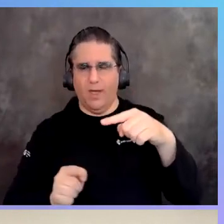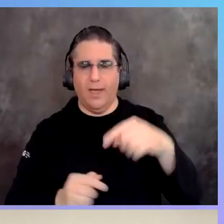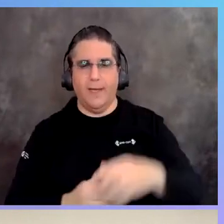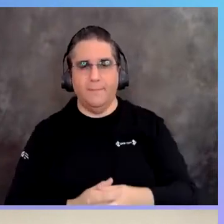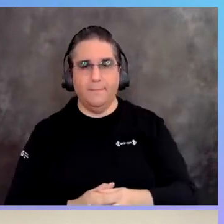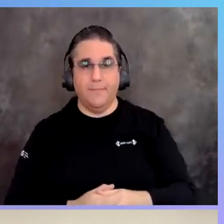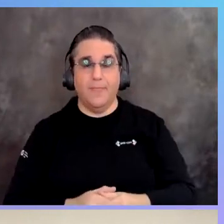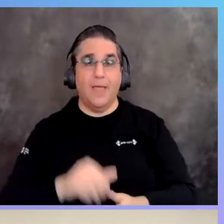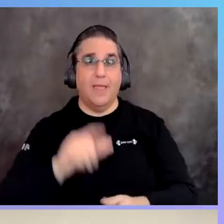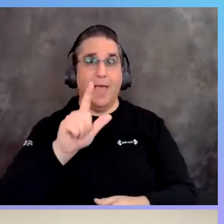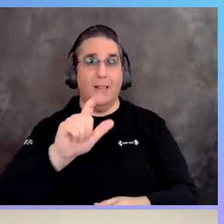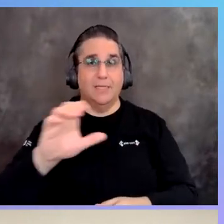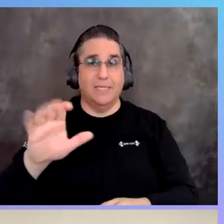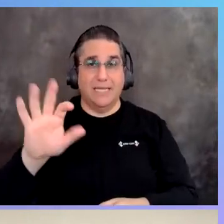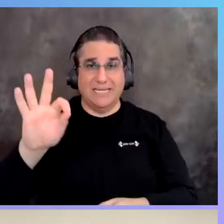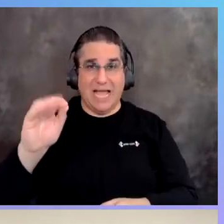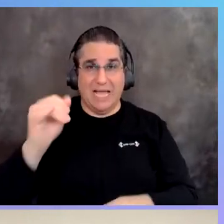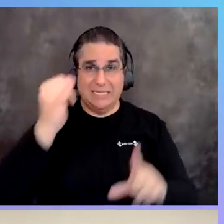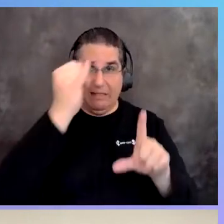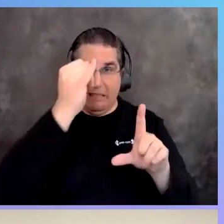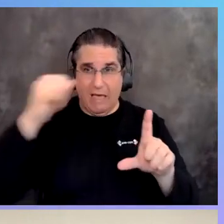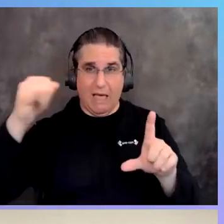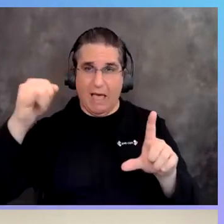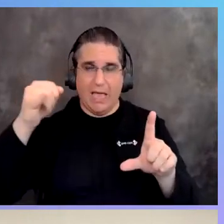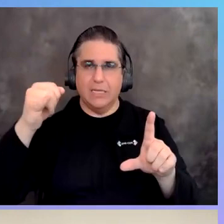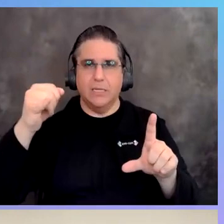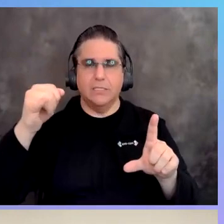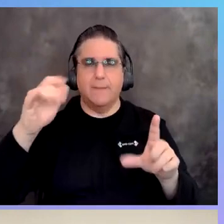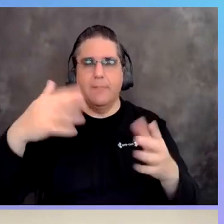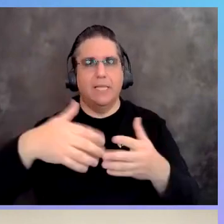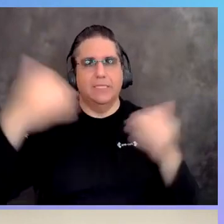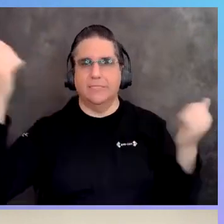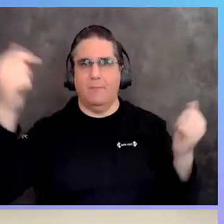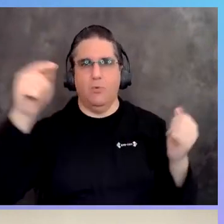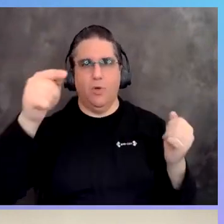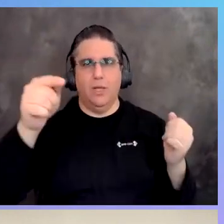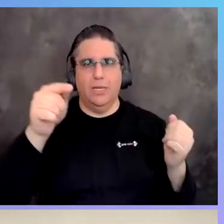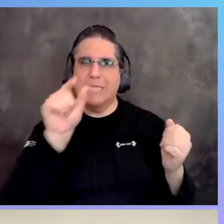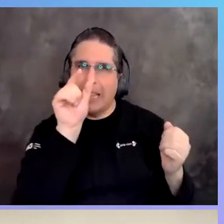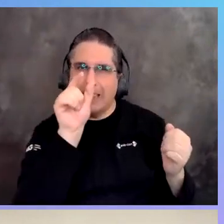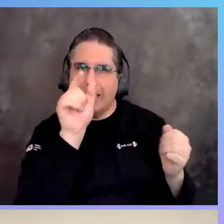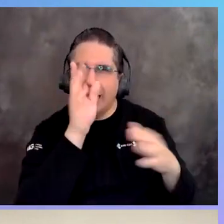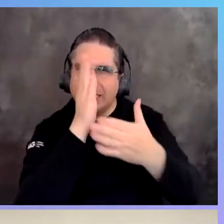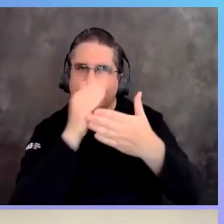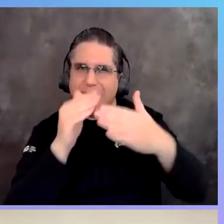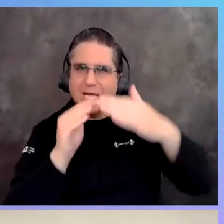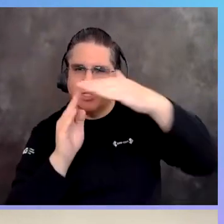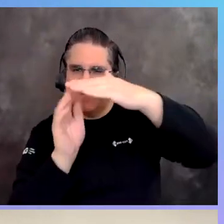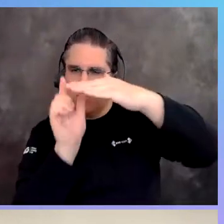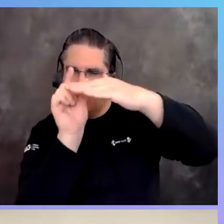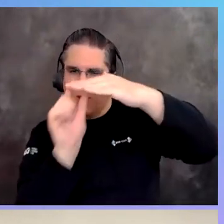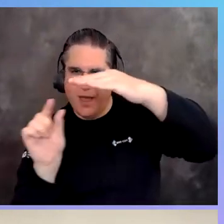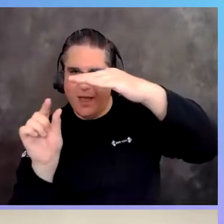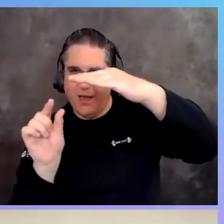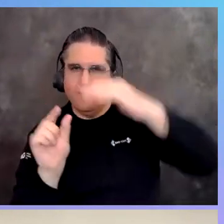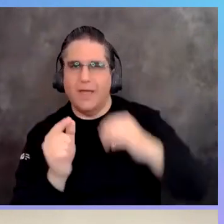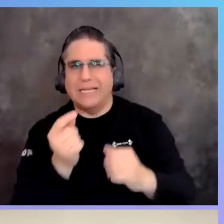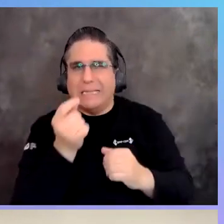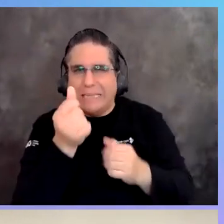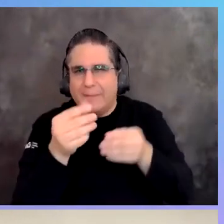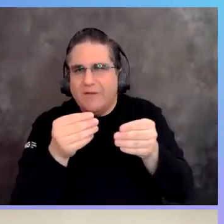LC90 line. It's in a league all of its own, takes up the smallest amount on the graph and has a little bit of wiggle room for color